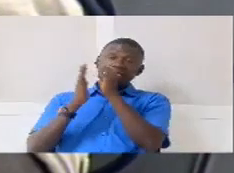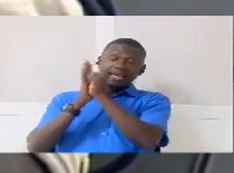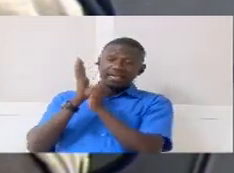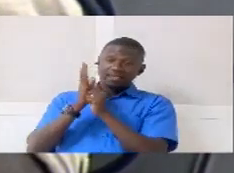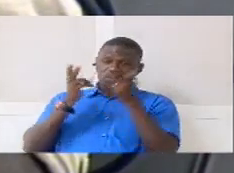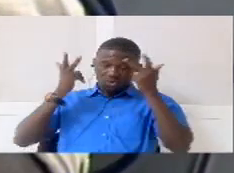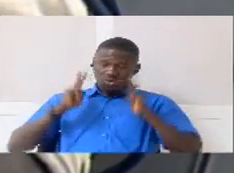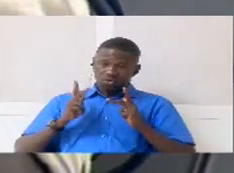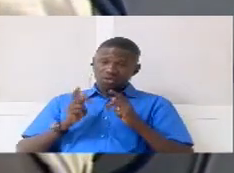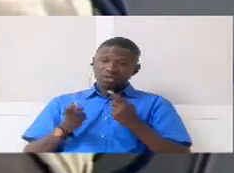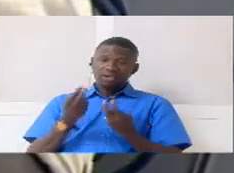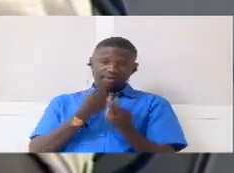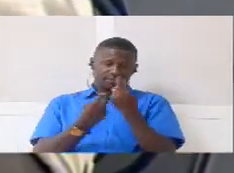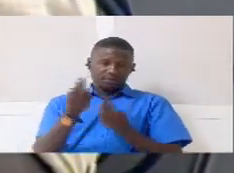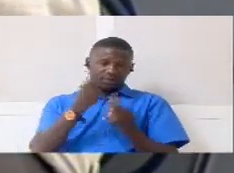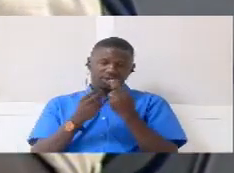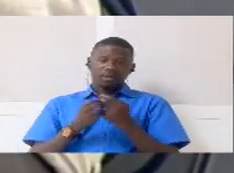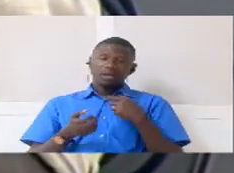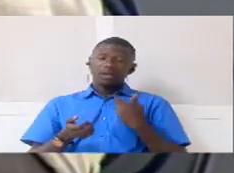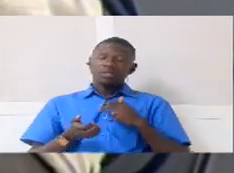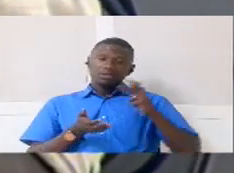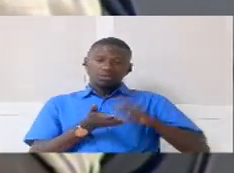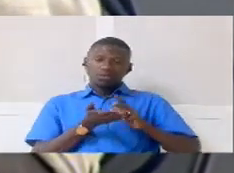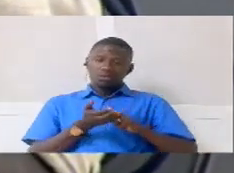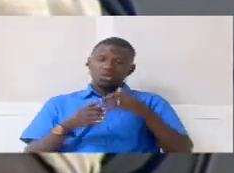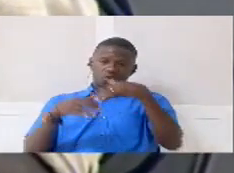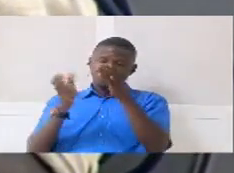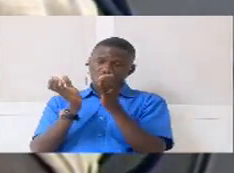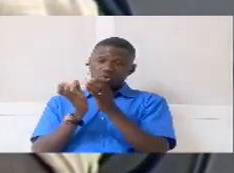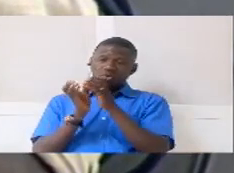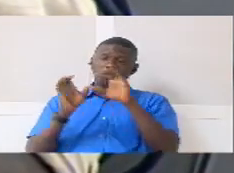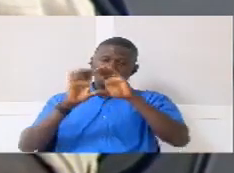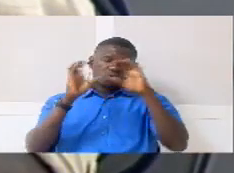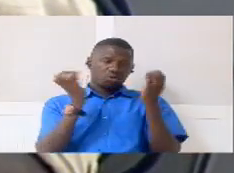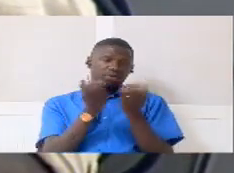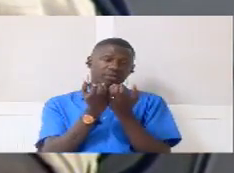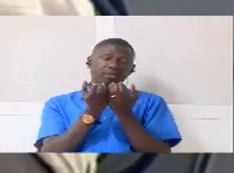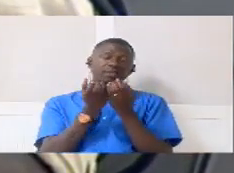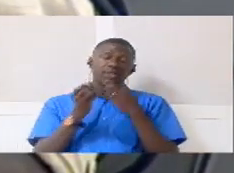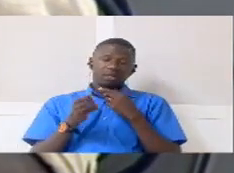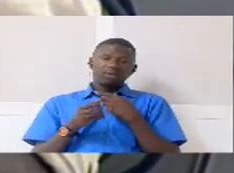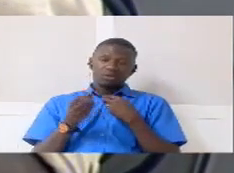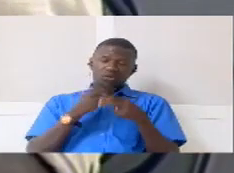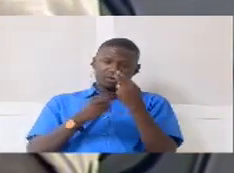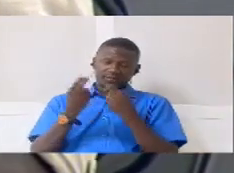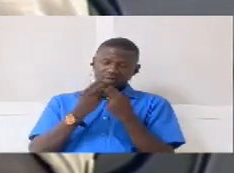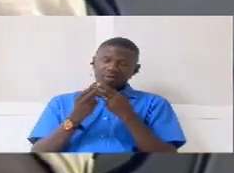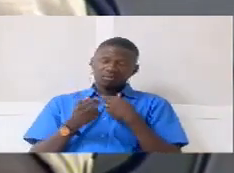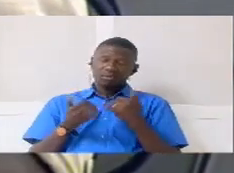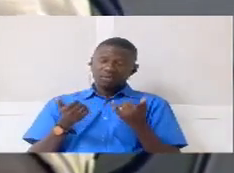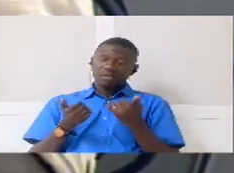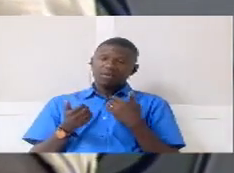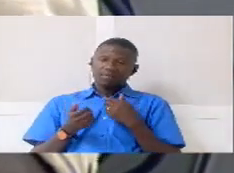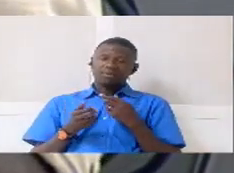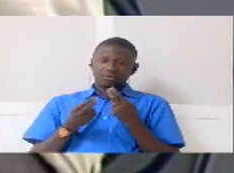contract committee mi ala be interior ninga na recommendation mo samba gire kala mo ilande kadu ko science no fanga mambo ama menu serum tenda